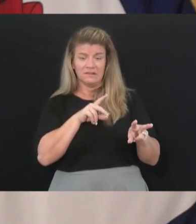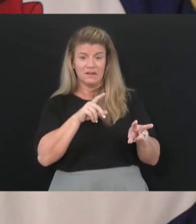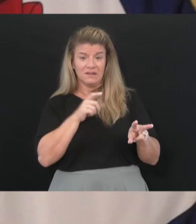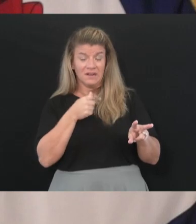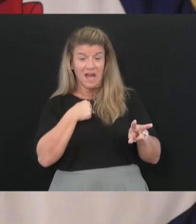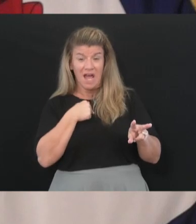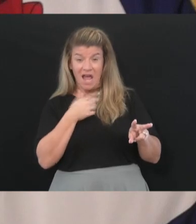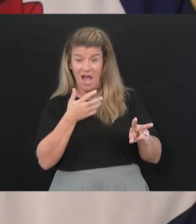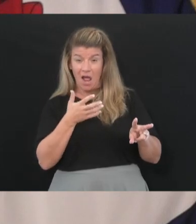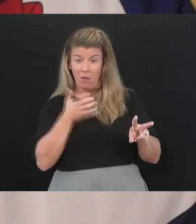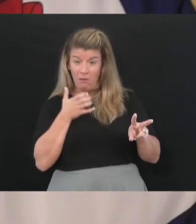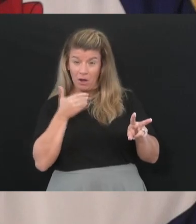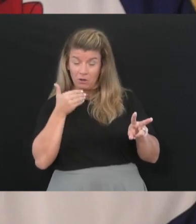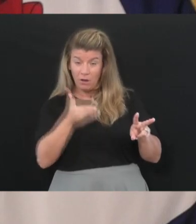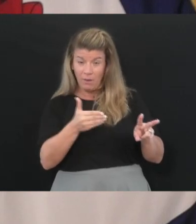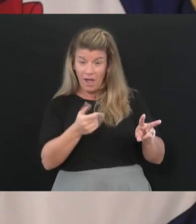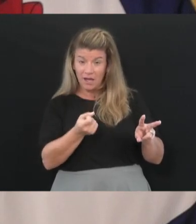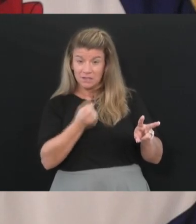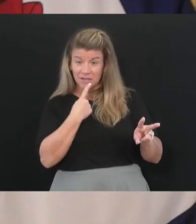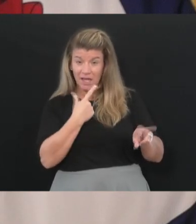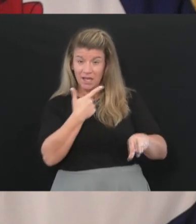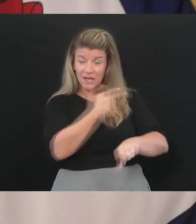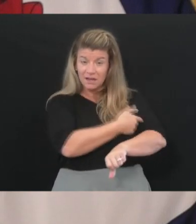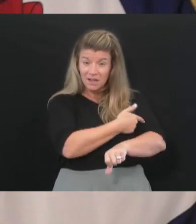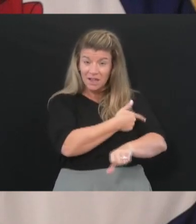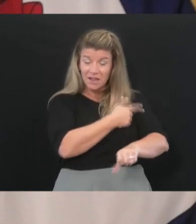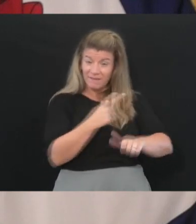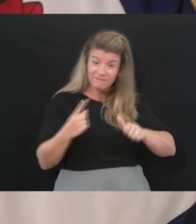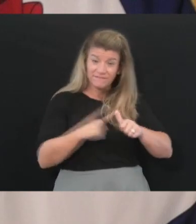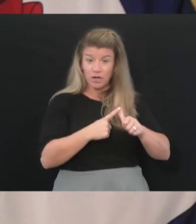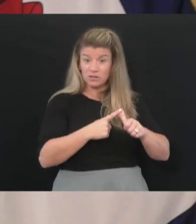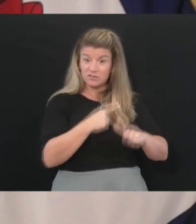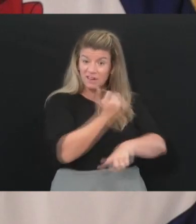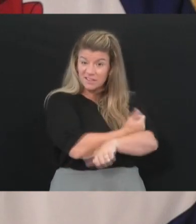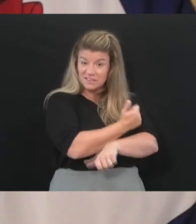even to take the vaccines. And so